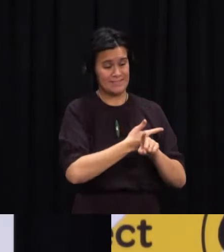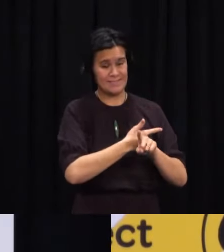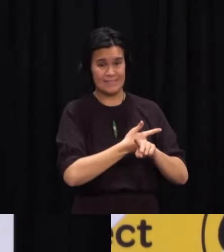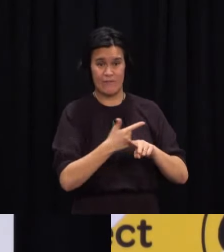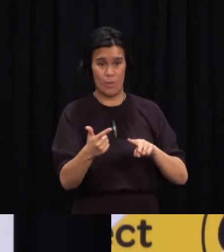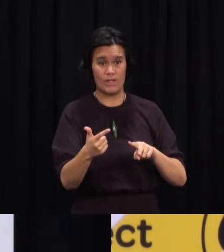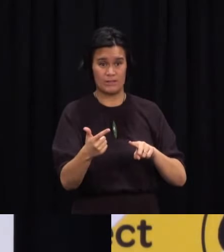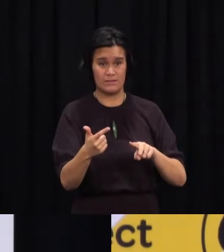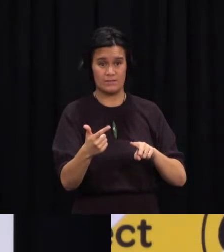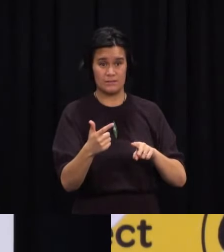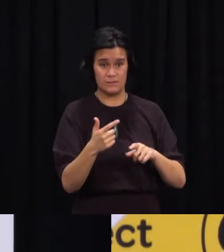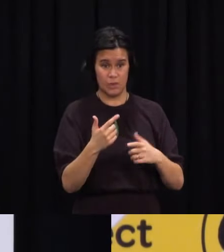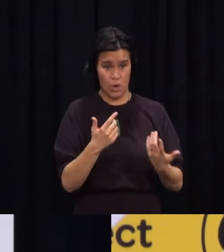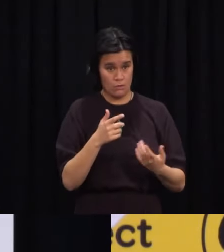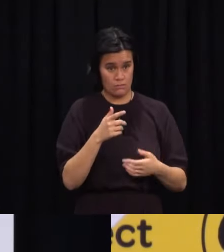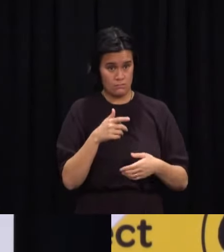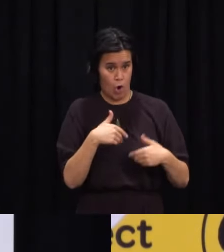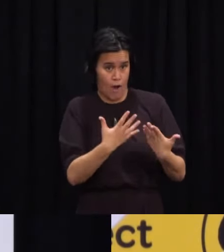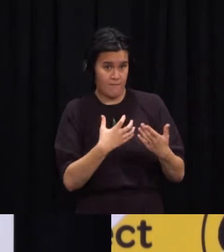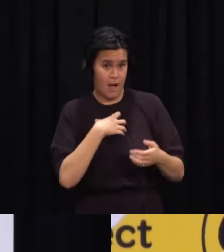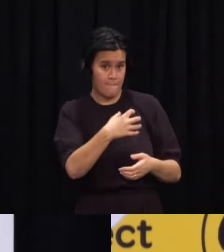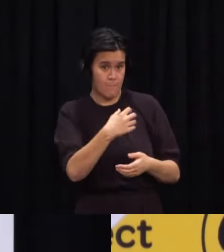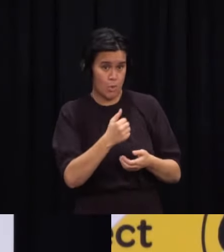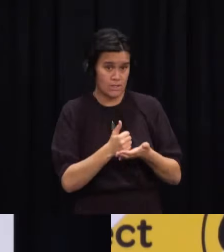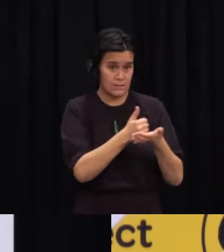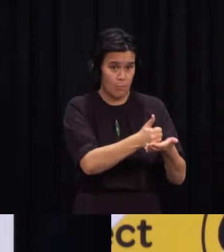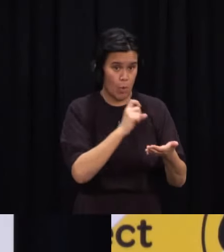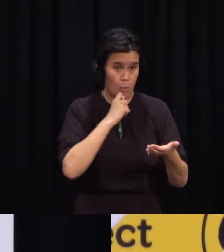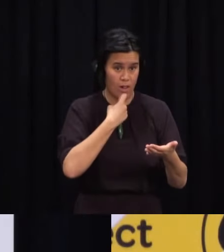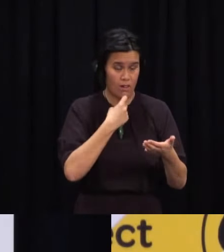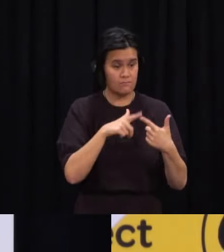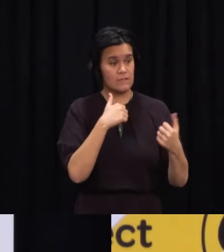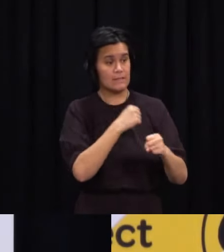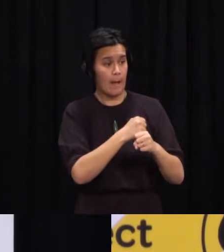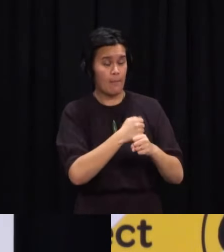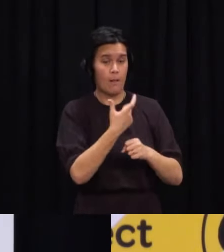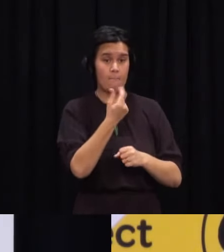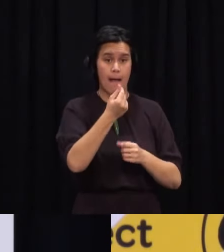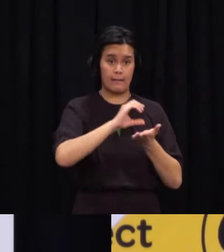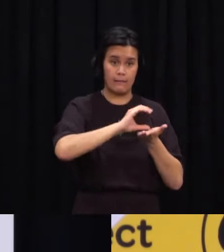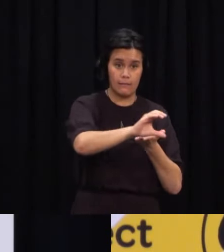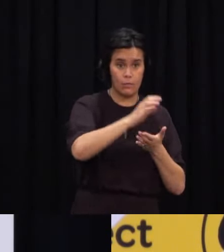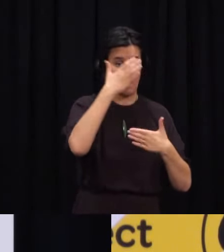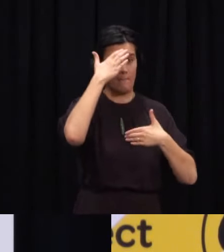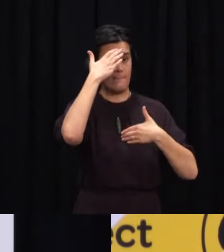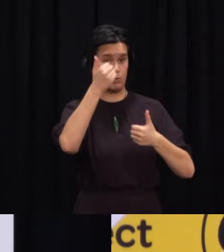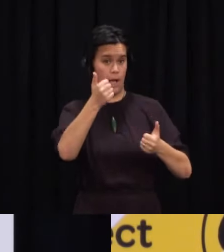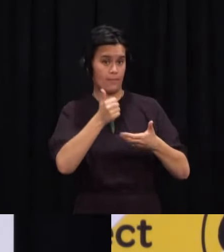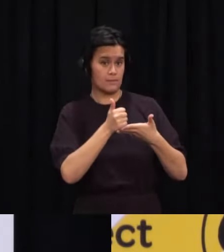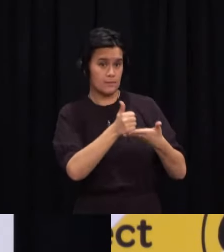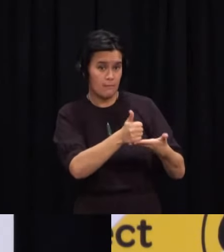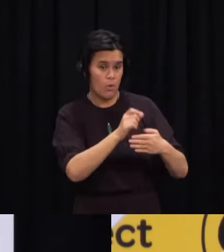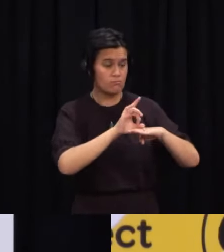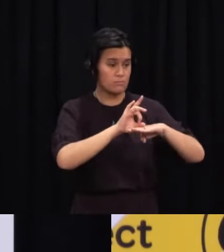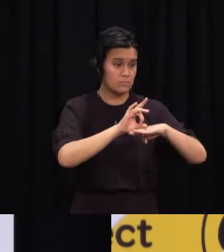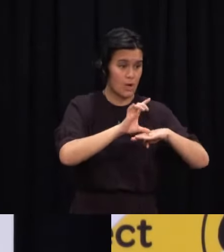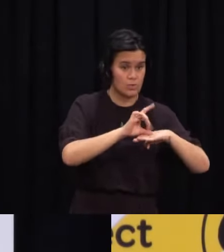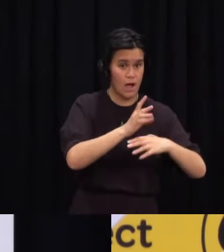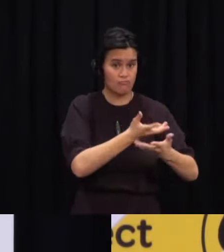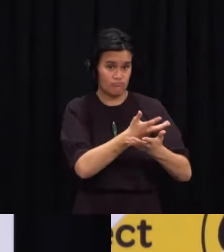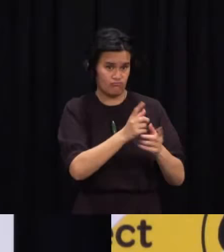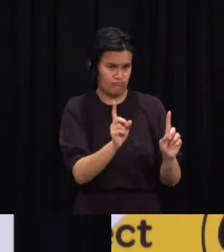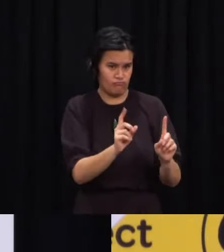more support from central government, whether it's handouts or mental health support, or what more can be done, because people up there are getting obviously so much. Thank you. A good